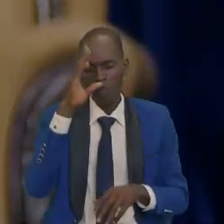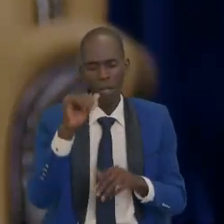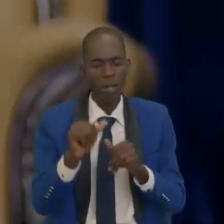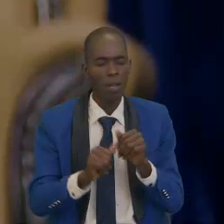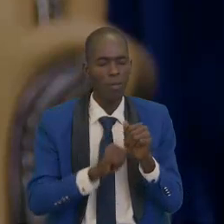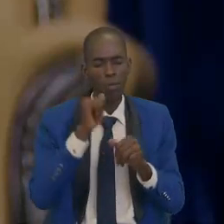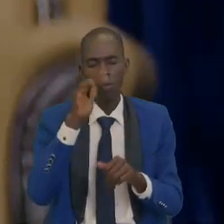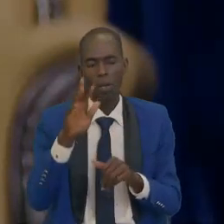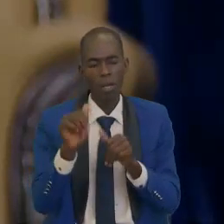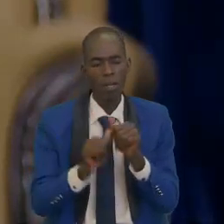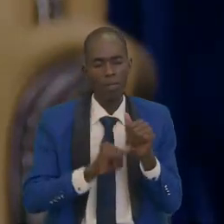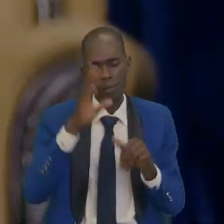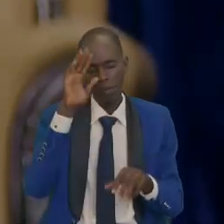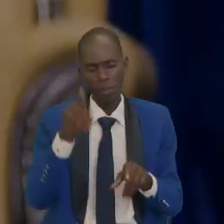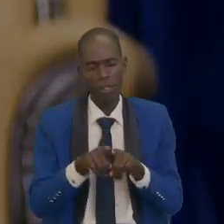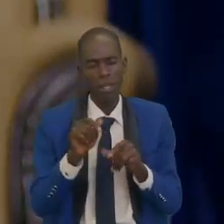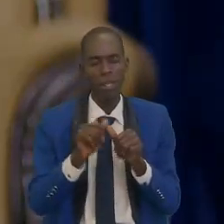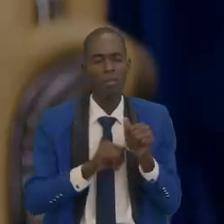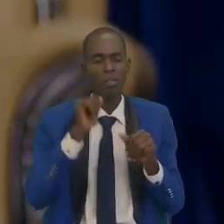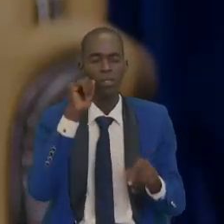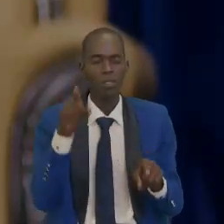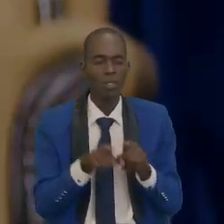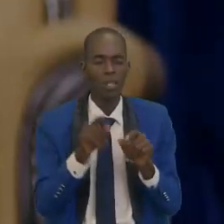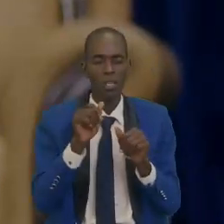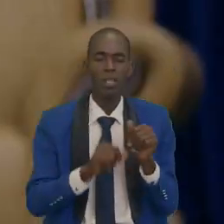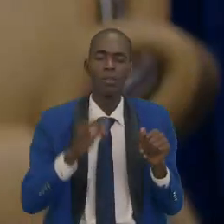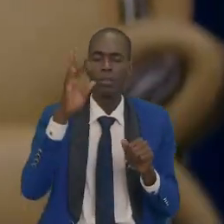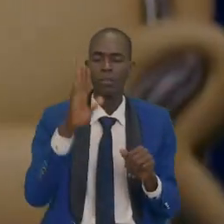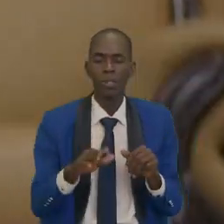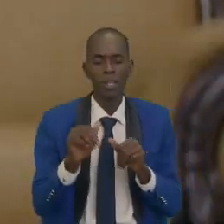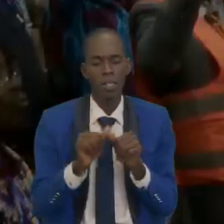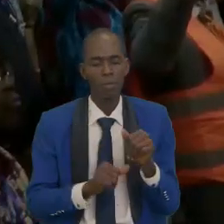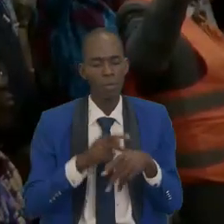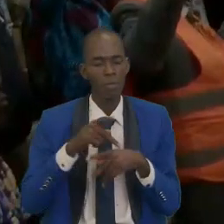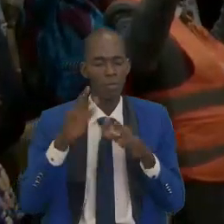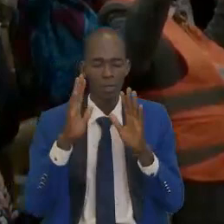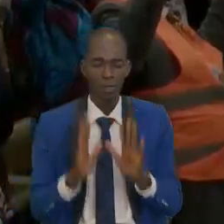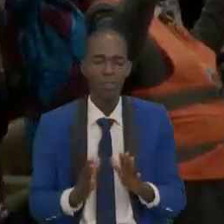every brother every sister every Minister every professional here